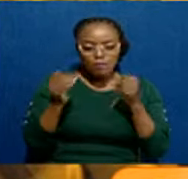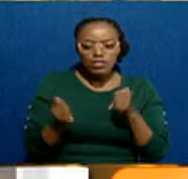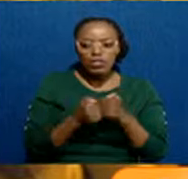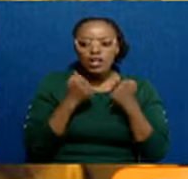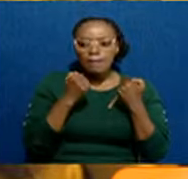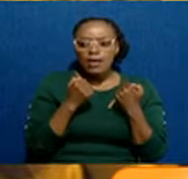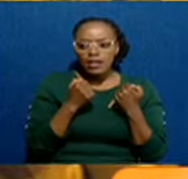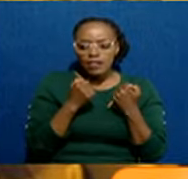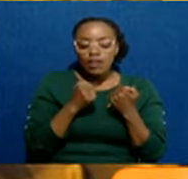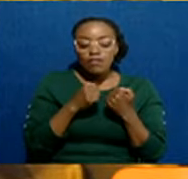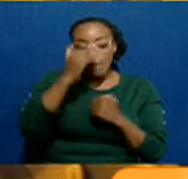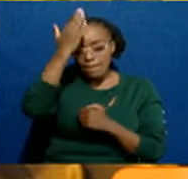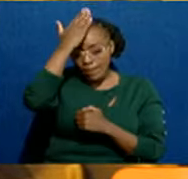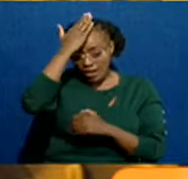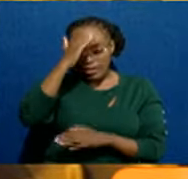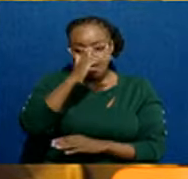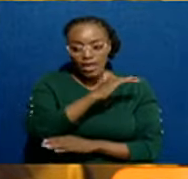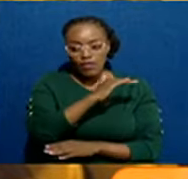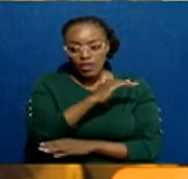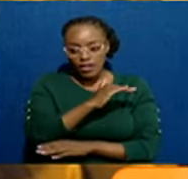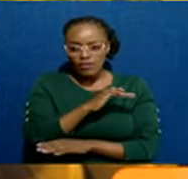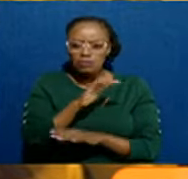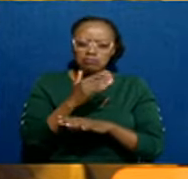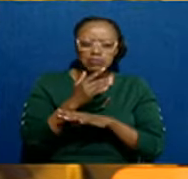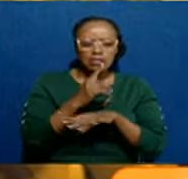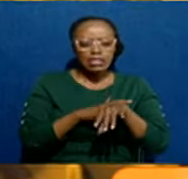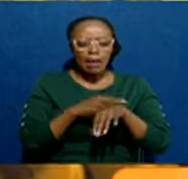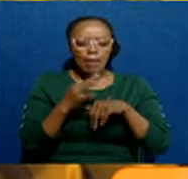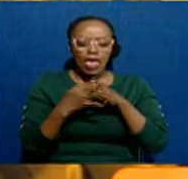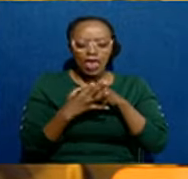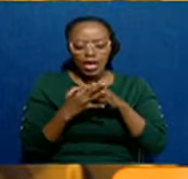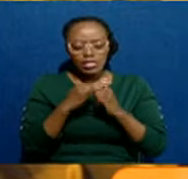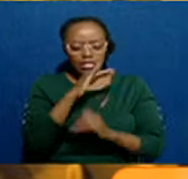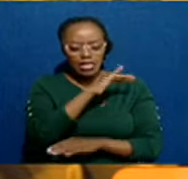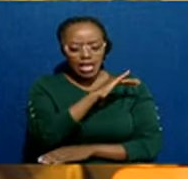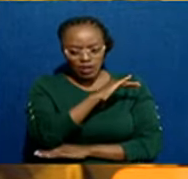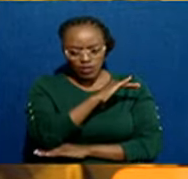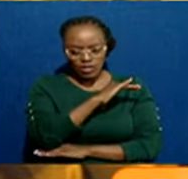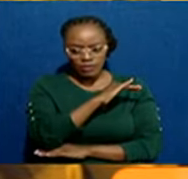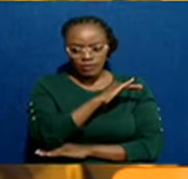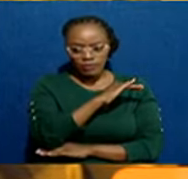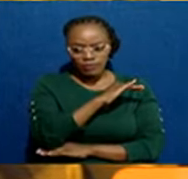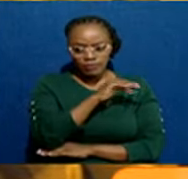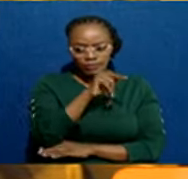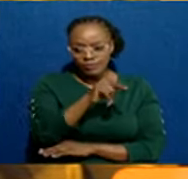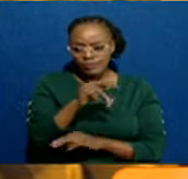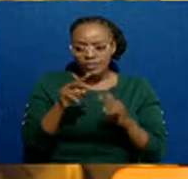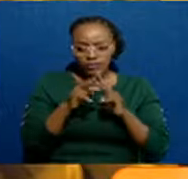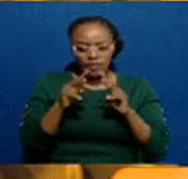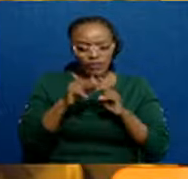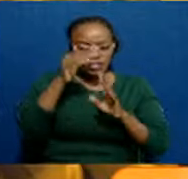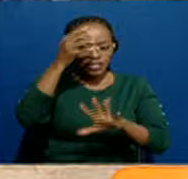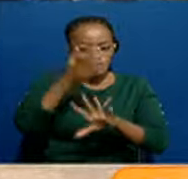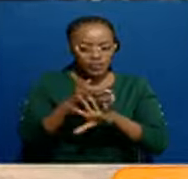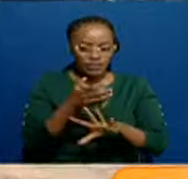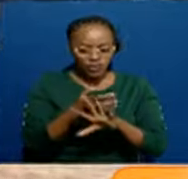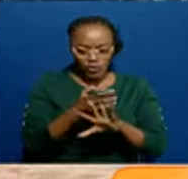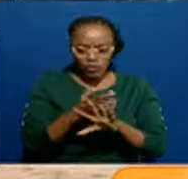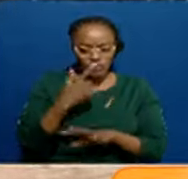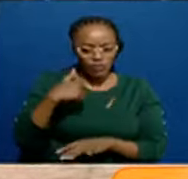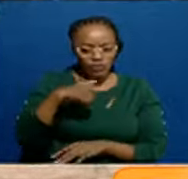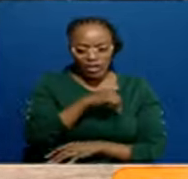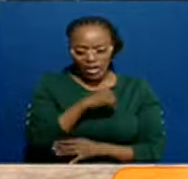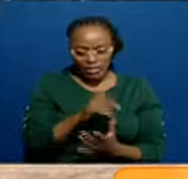Monday evening, almost around 8 o'clock, and it was very, very difficult for us.